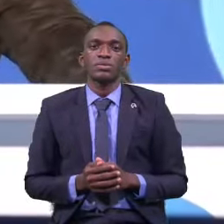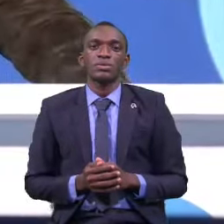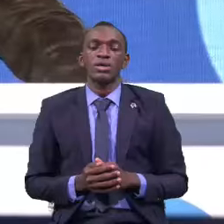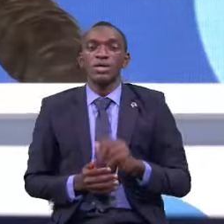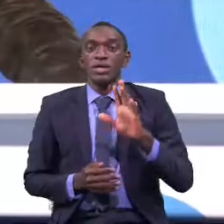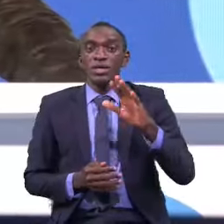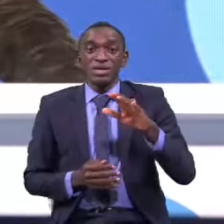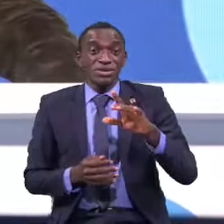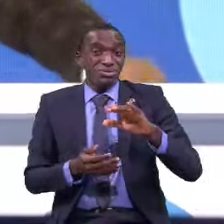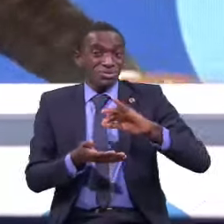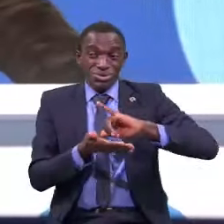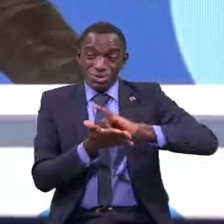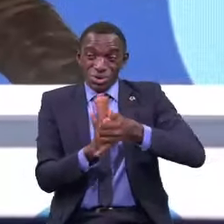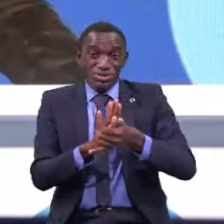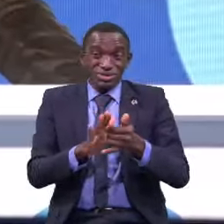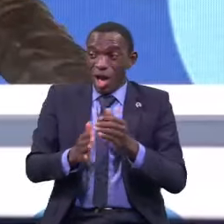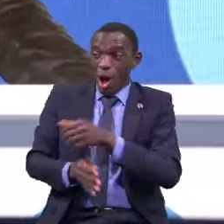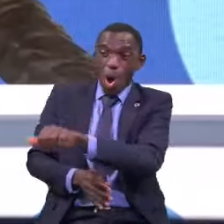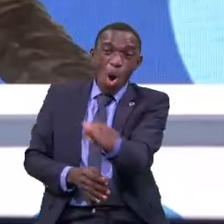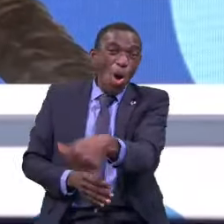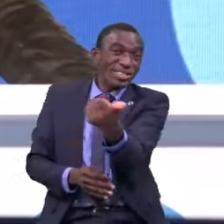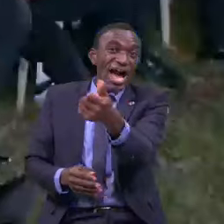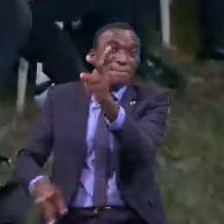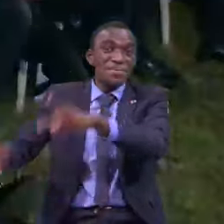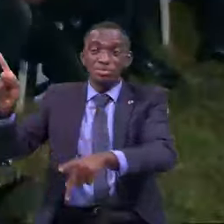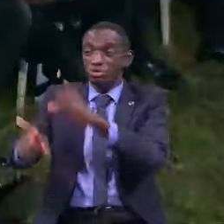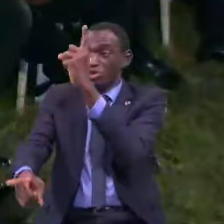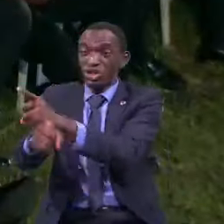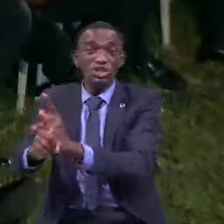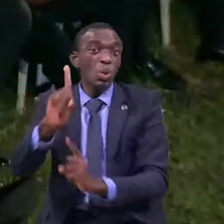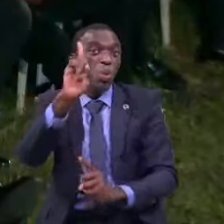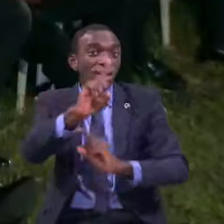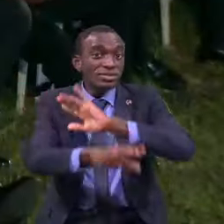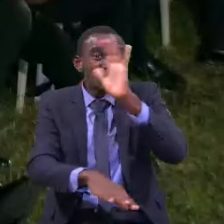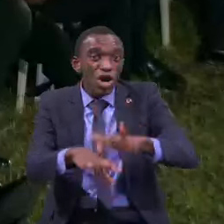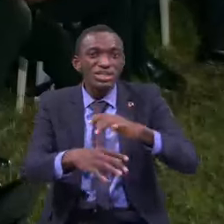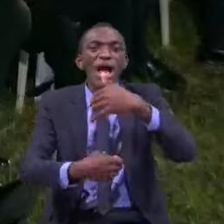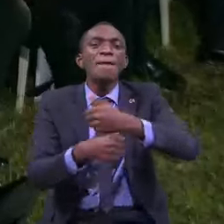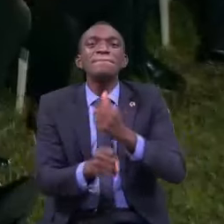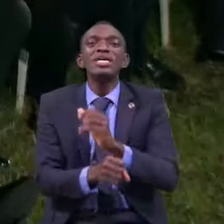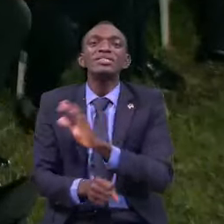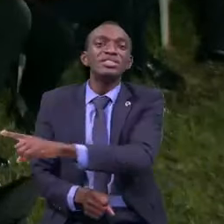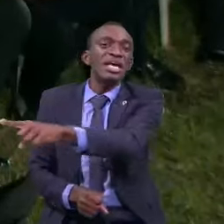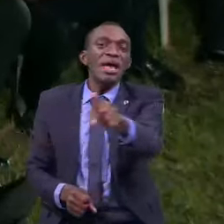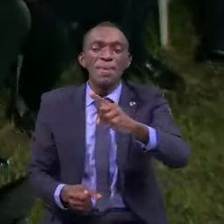Those are other people. A single touch made them perfectly